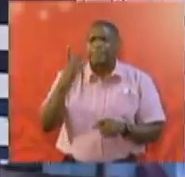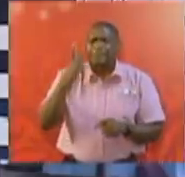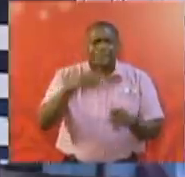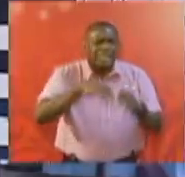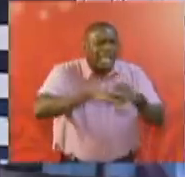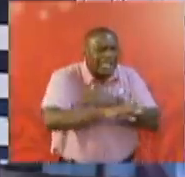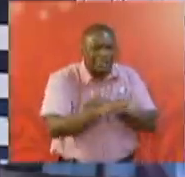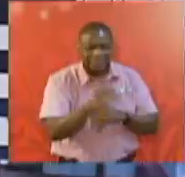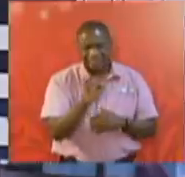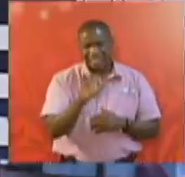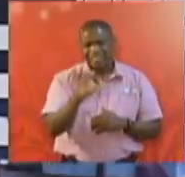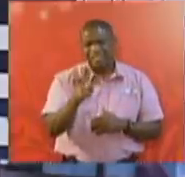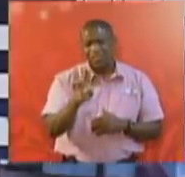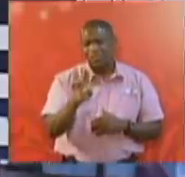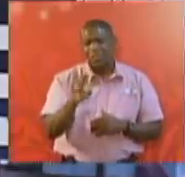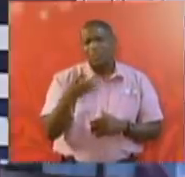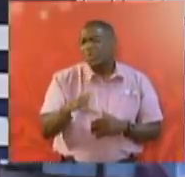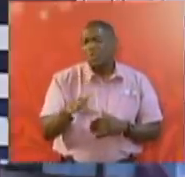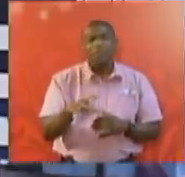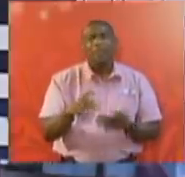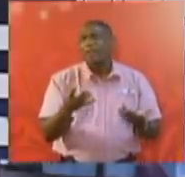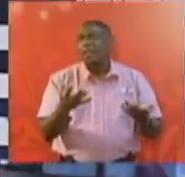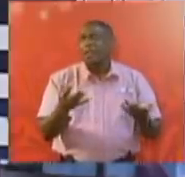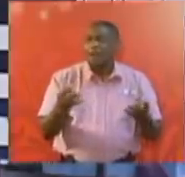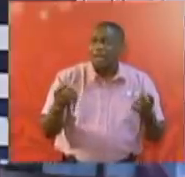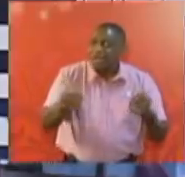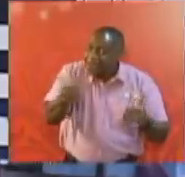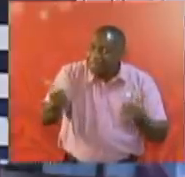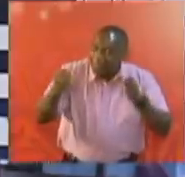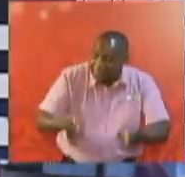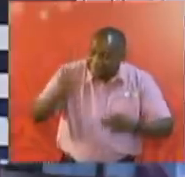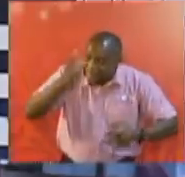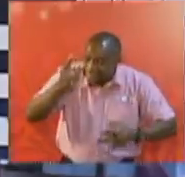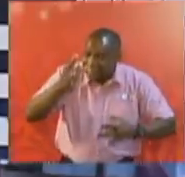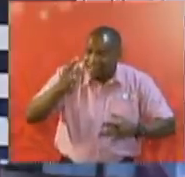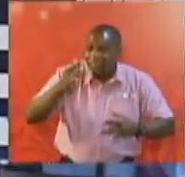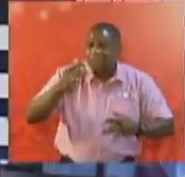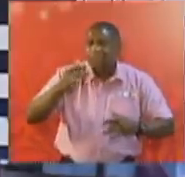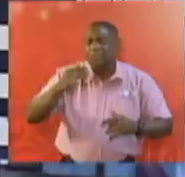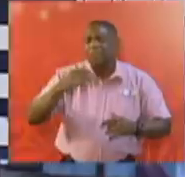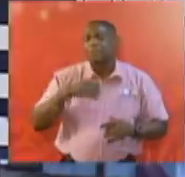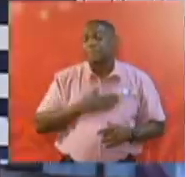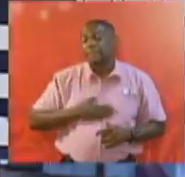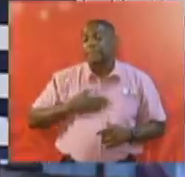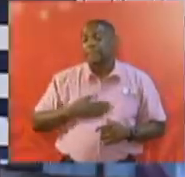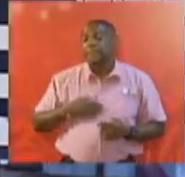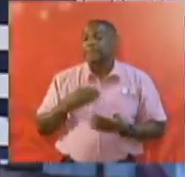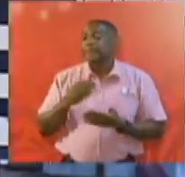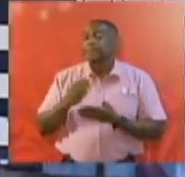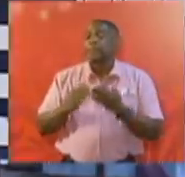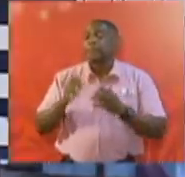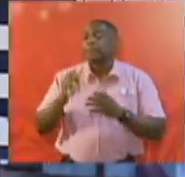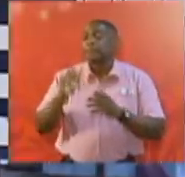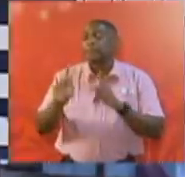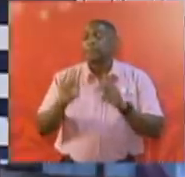to have to take care of you in ICU. Please abide by the wearing of mask. Some of you are saying that masks make you uncomfortable.